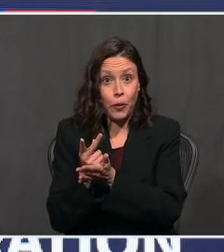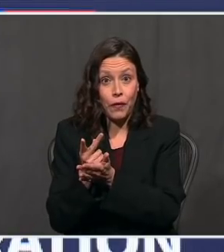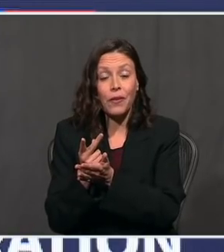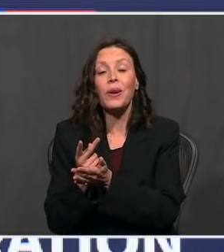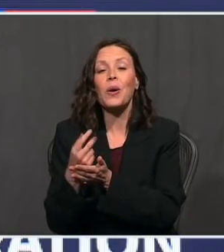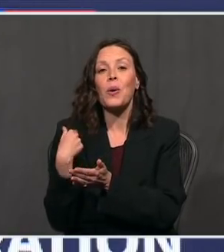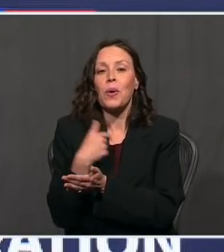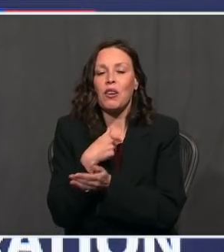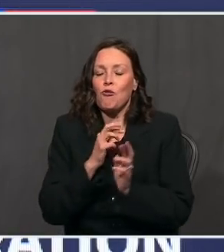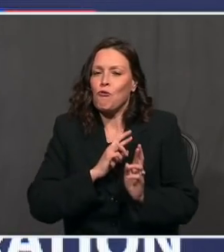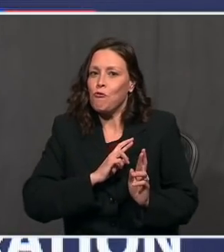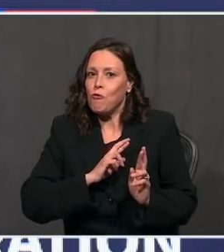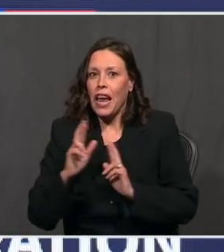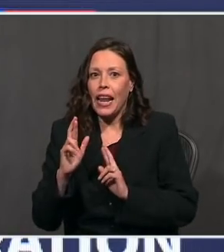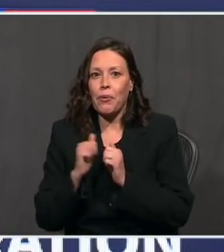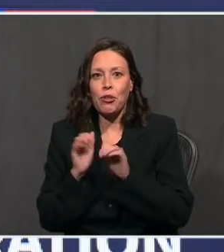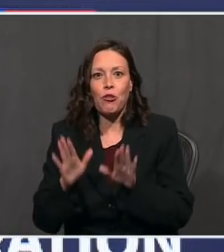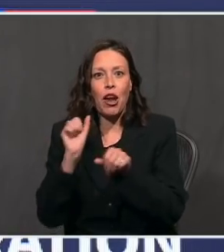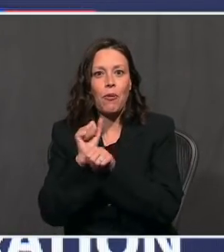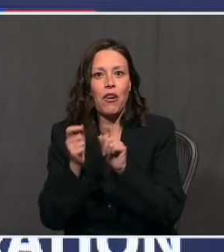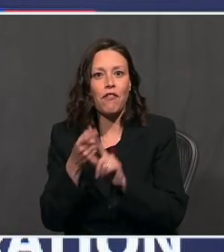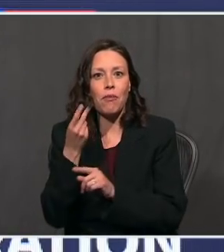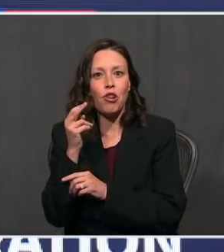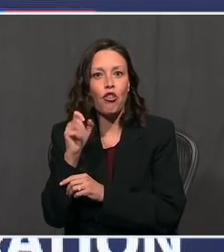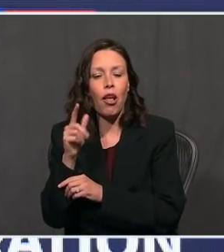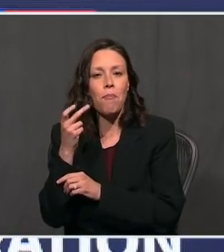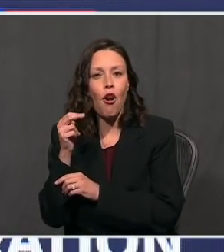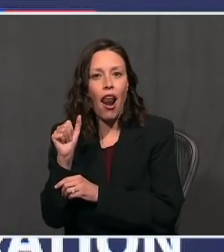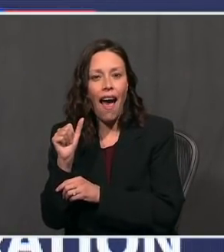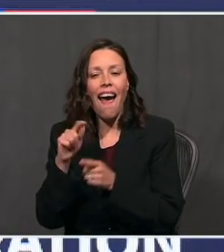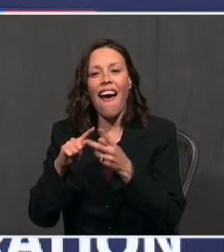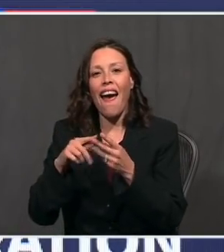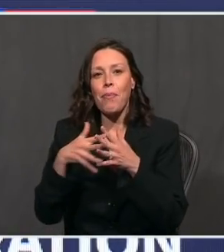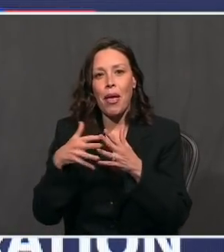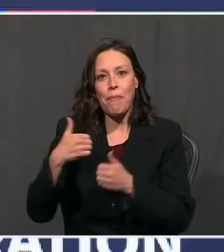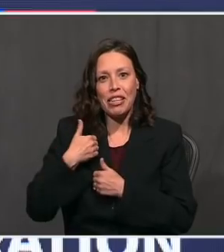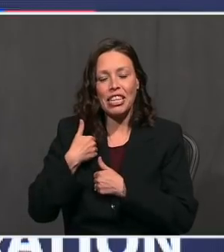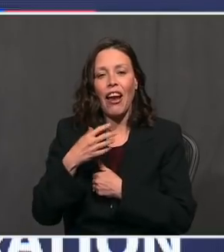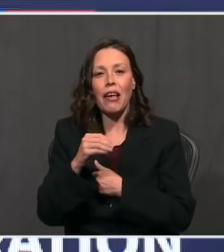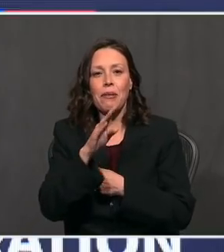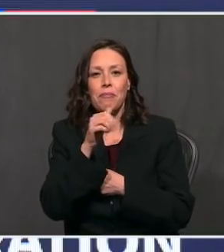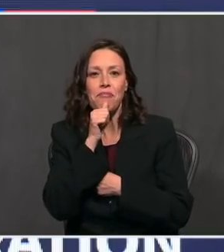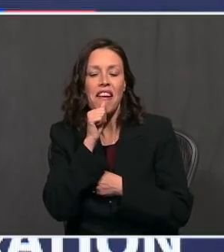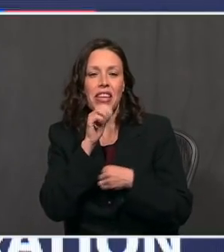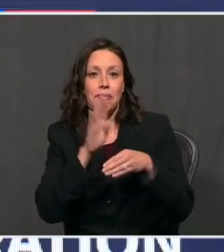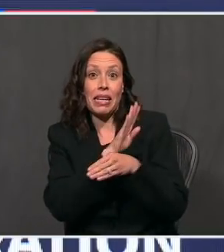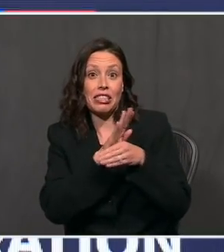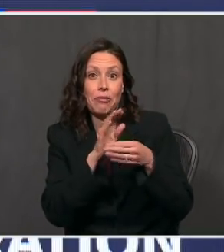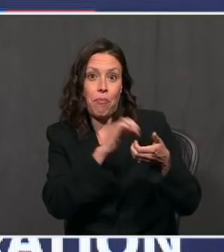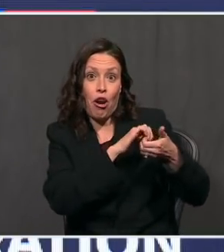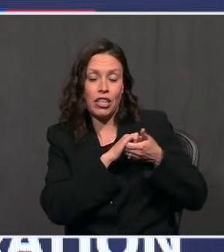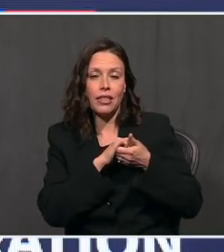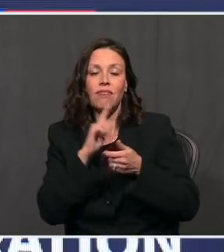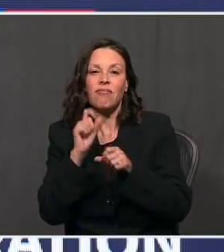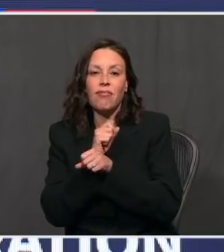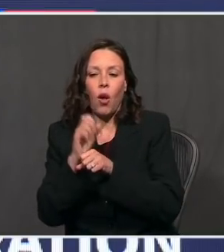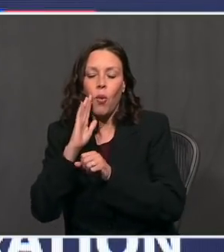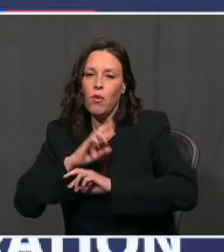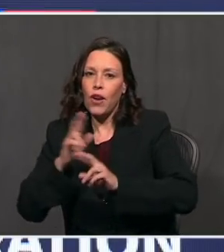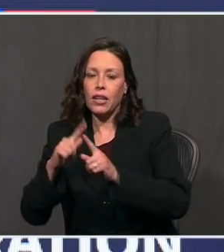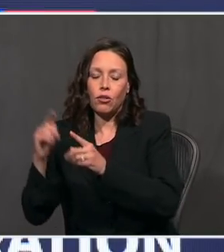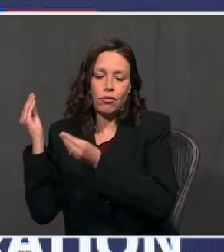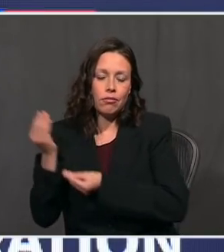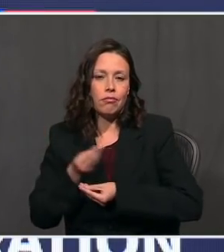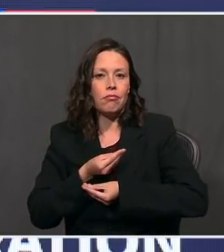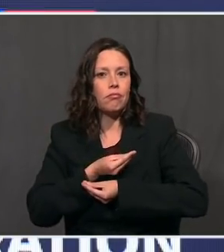in a position, with the great work of General Perna and the American military and our private sector partners, to literally ship millions of